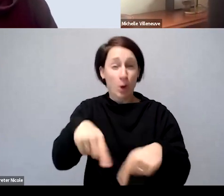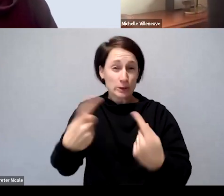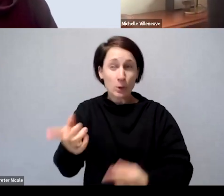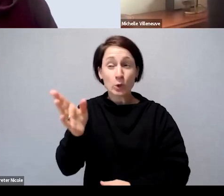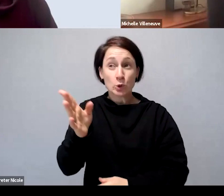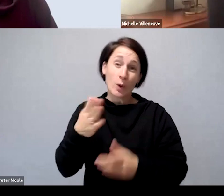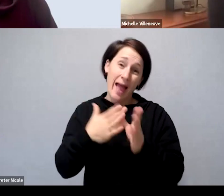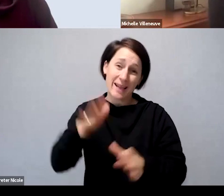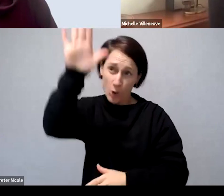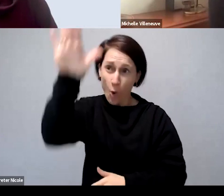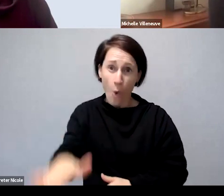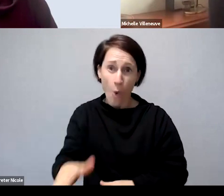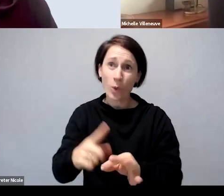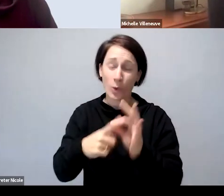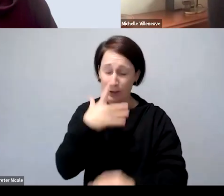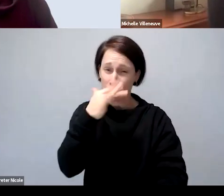the